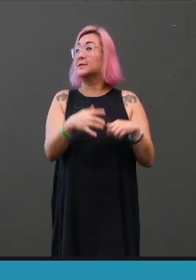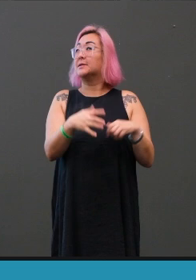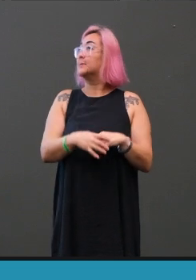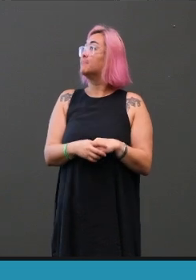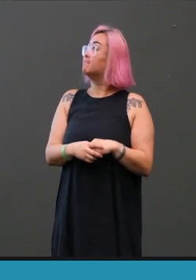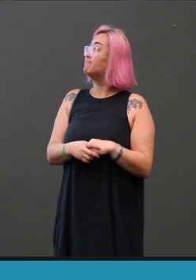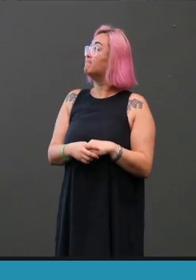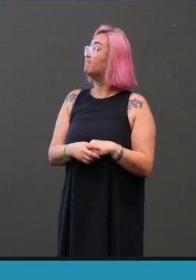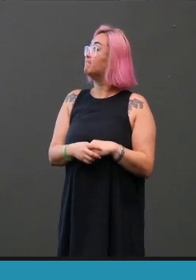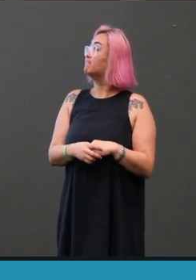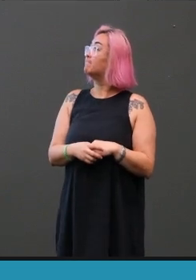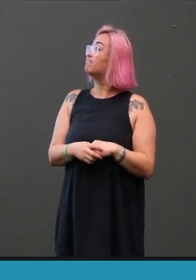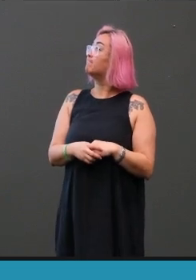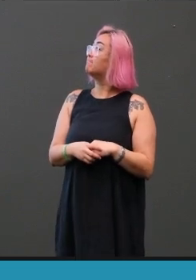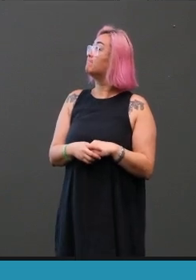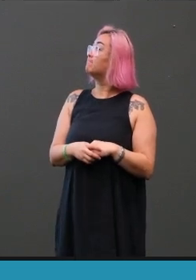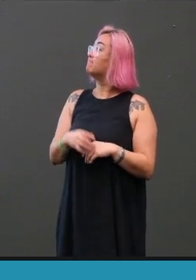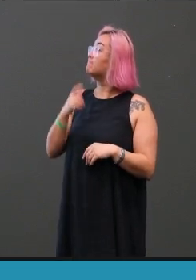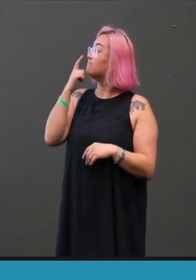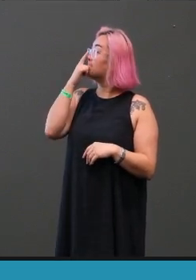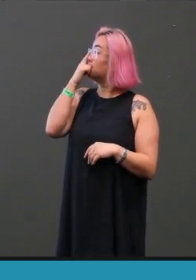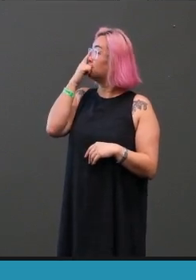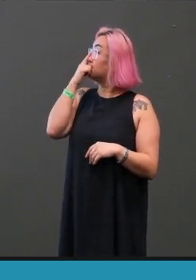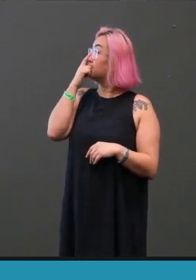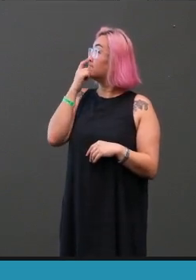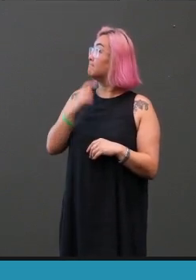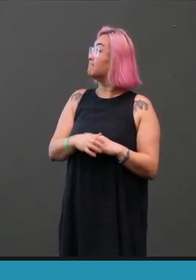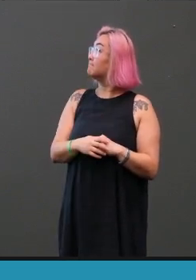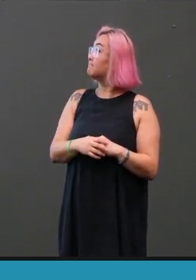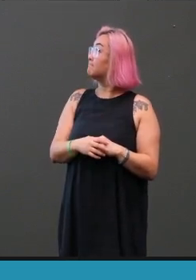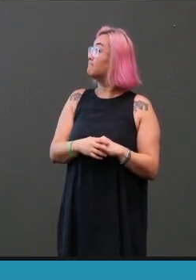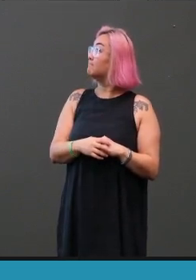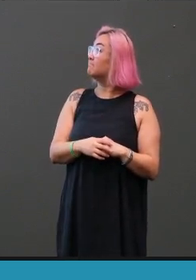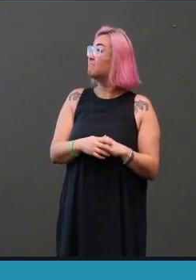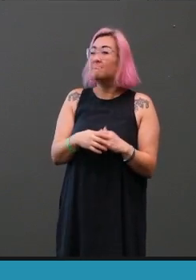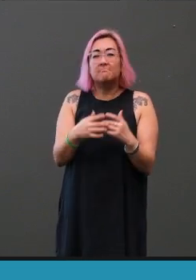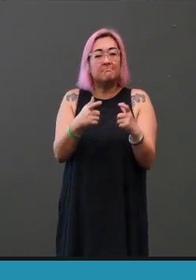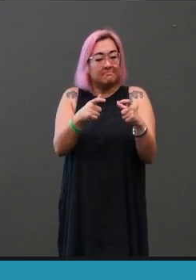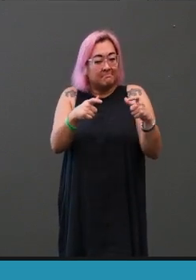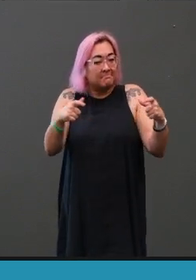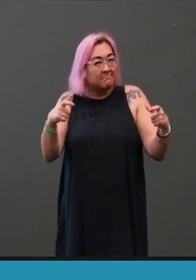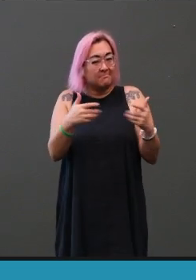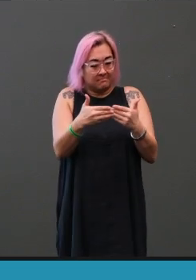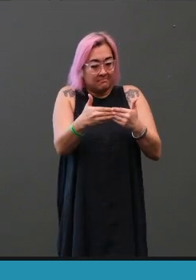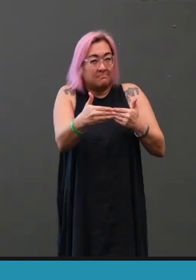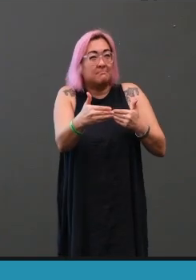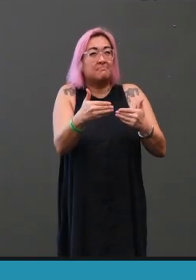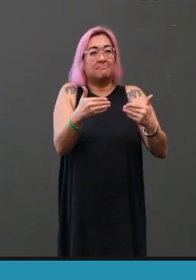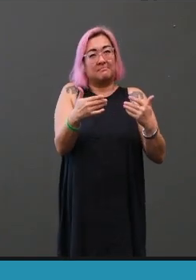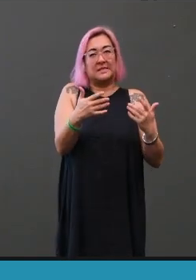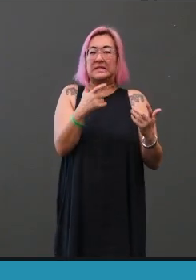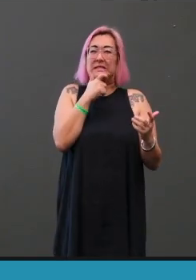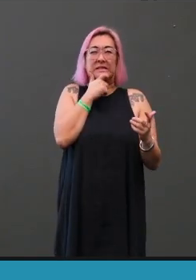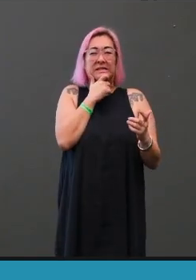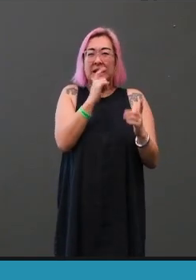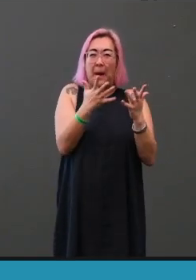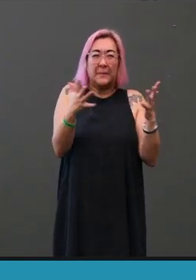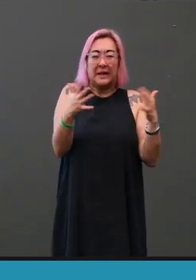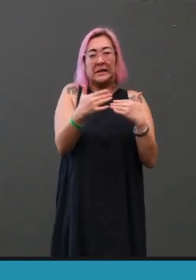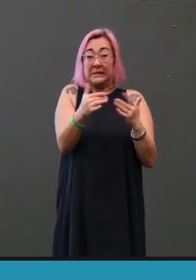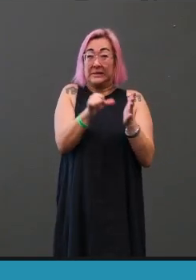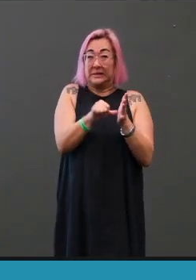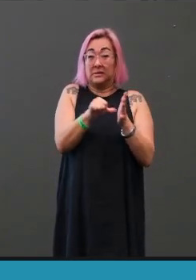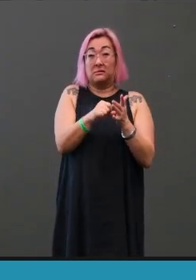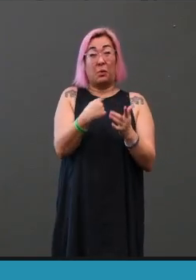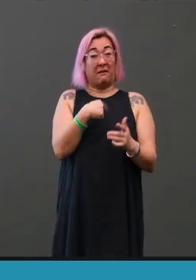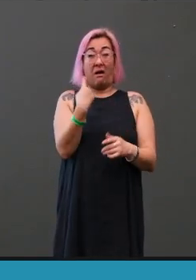hard, but then just figuring out these sizes and position was the real problem for me. And since we had hundreds of the sprites,